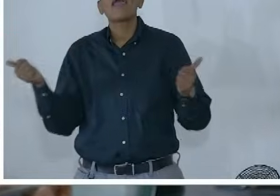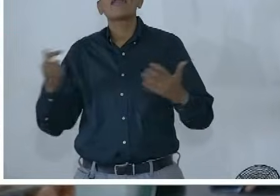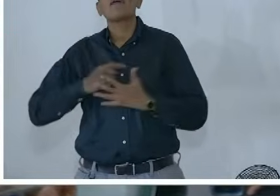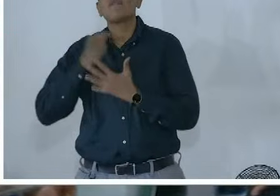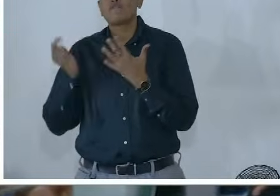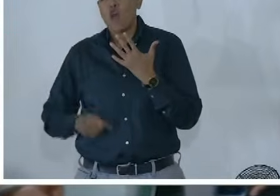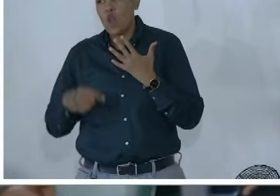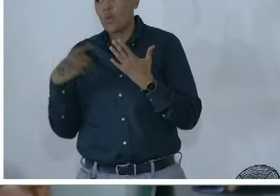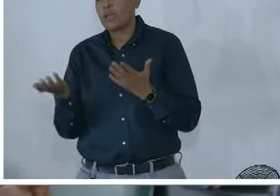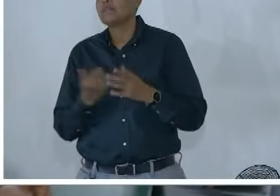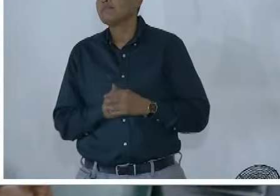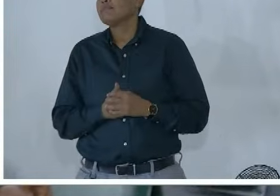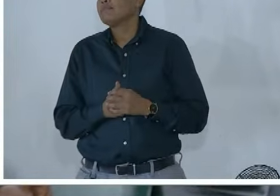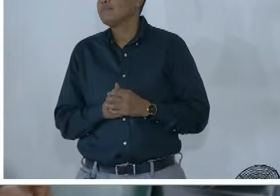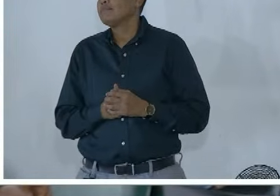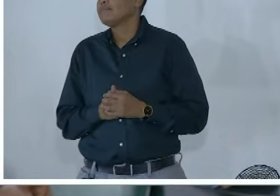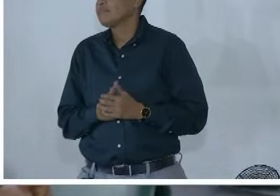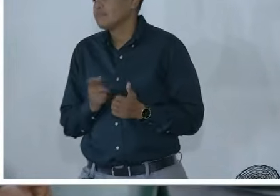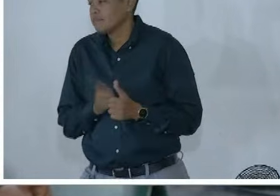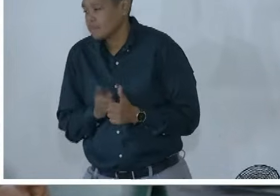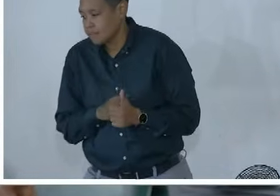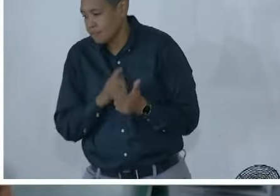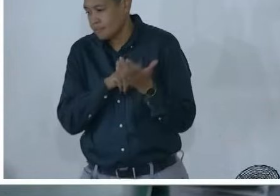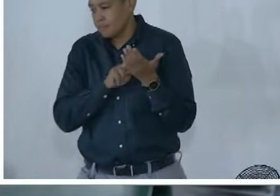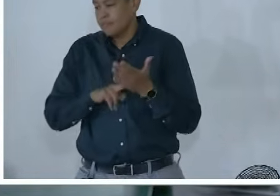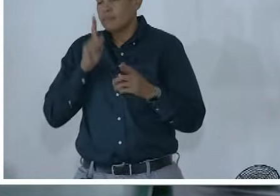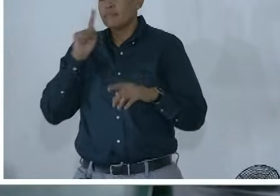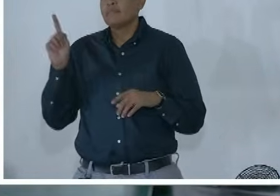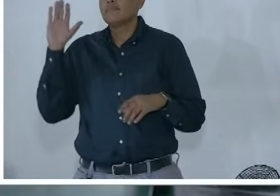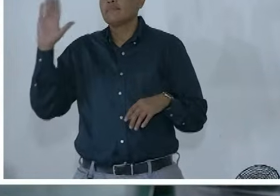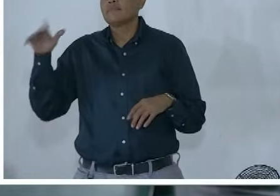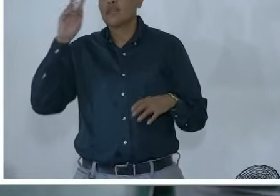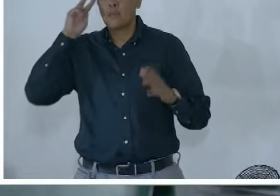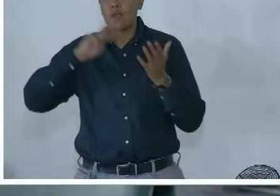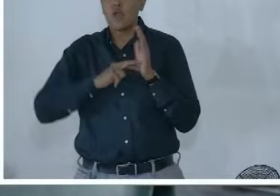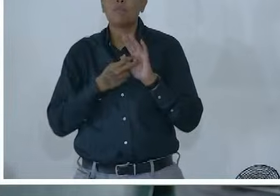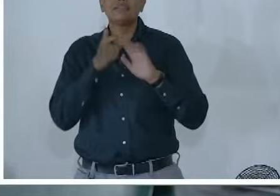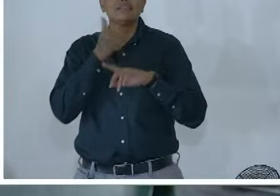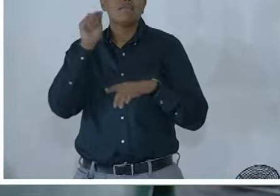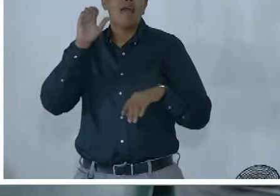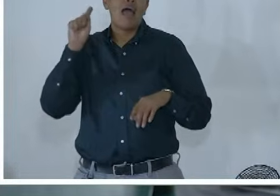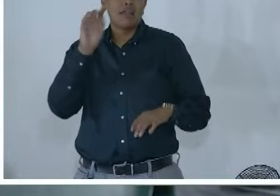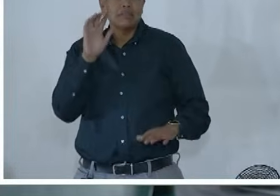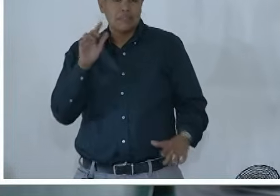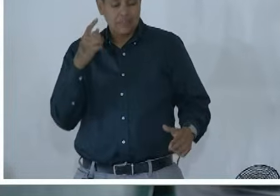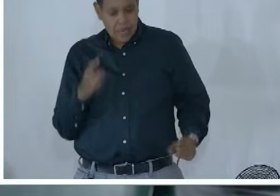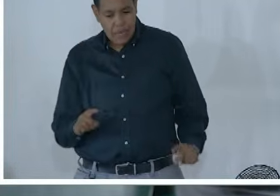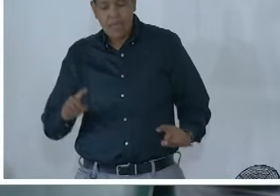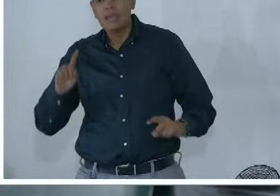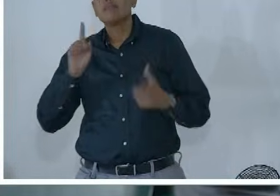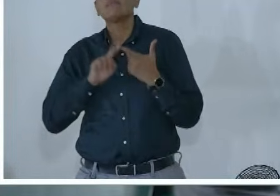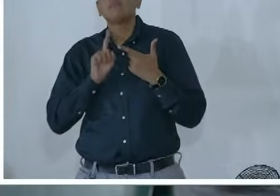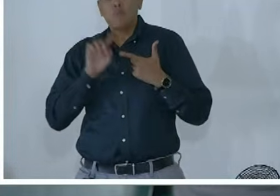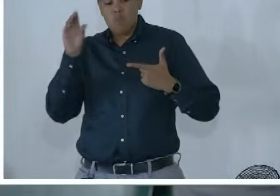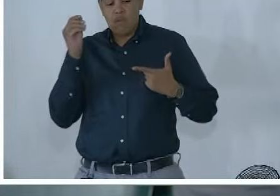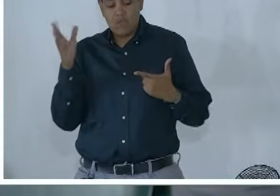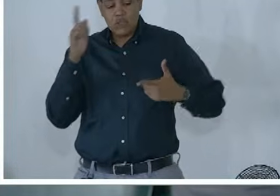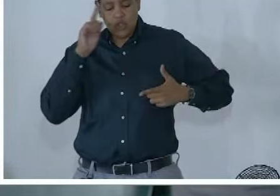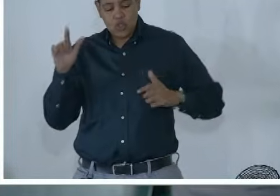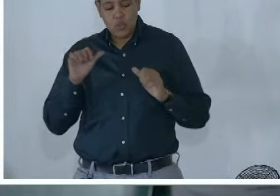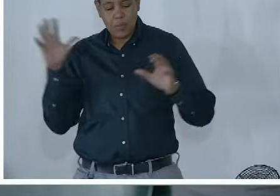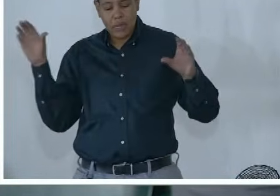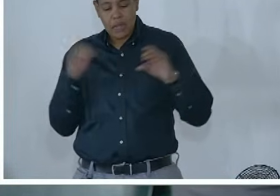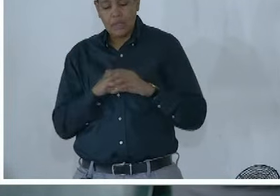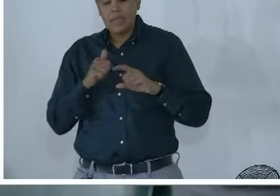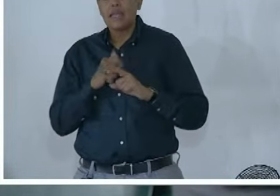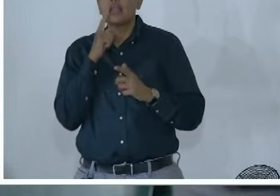following. A, registers to be kept for the purposes of the Act. B, provisions to be contained